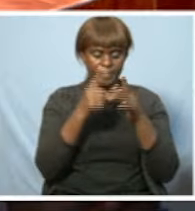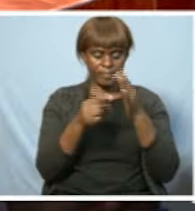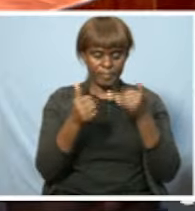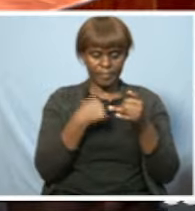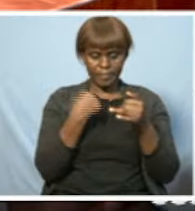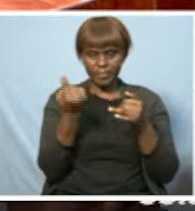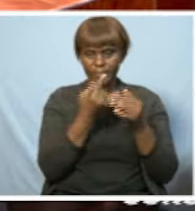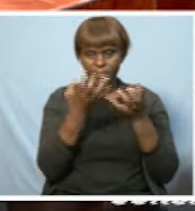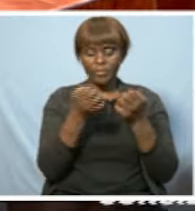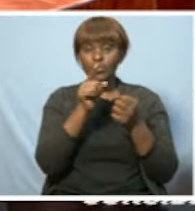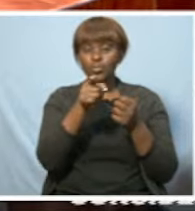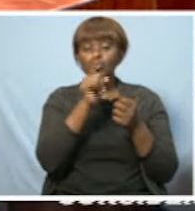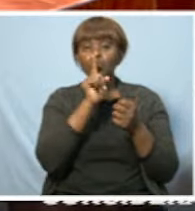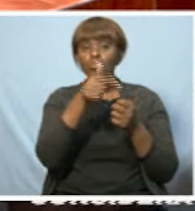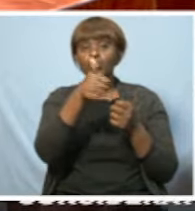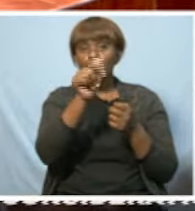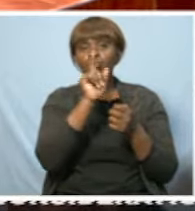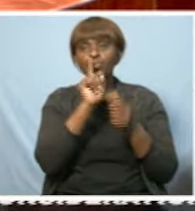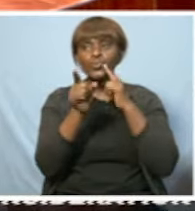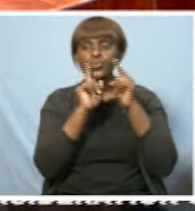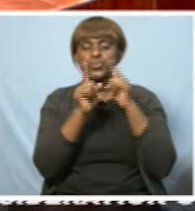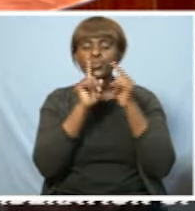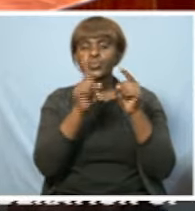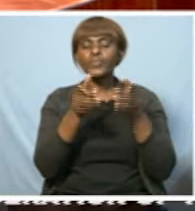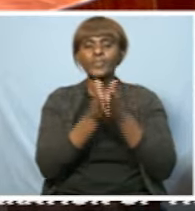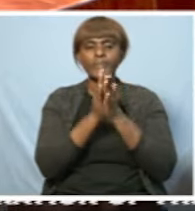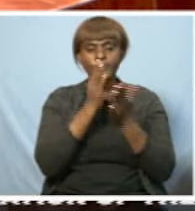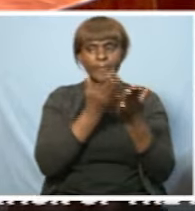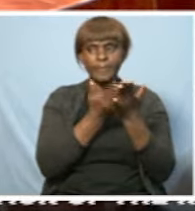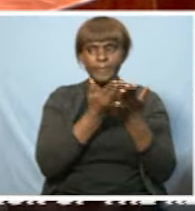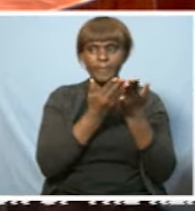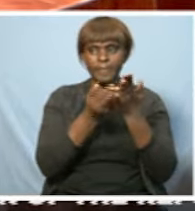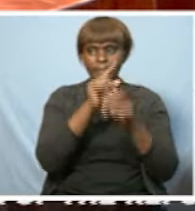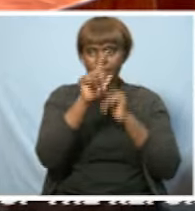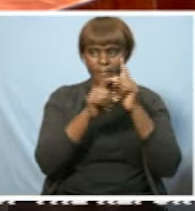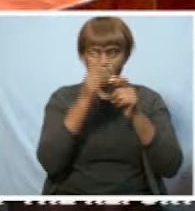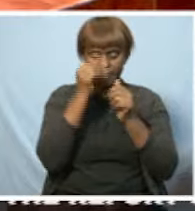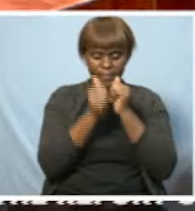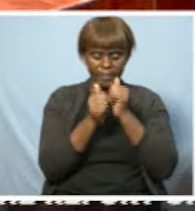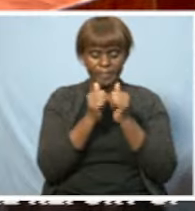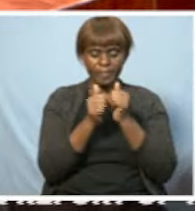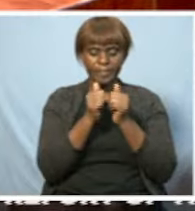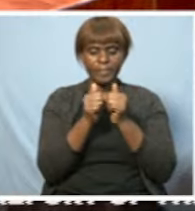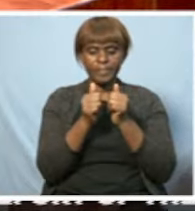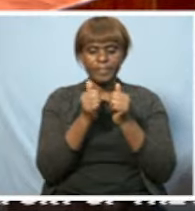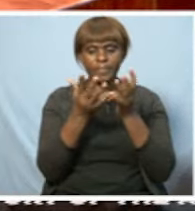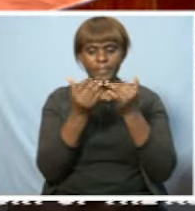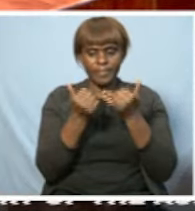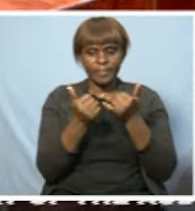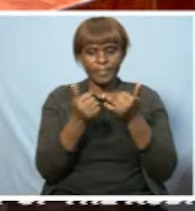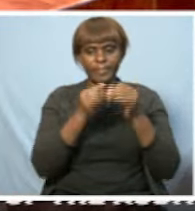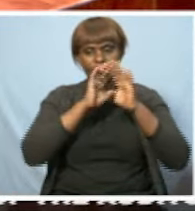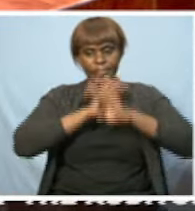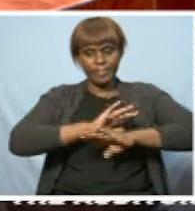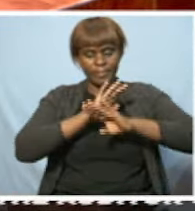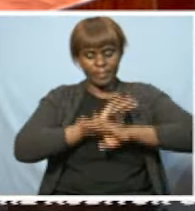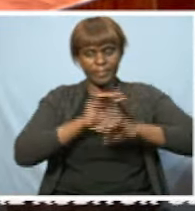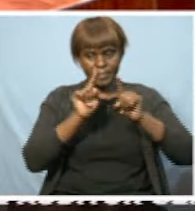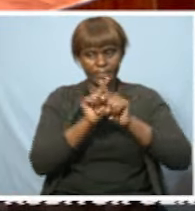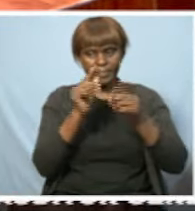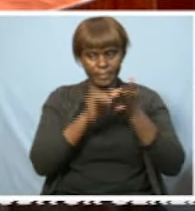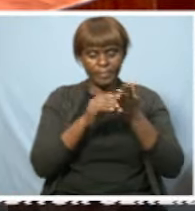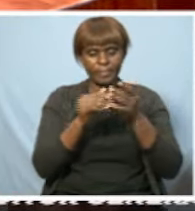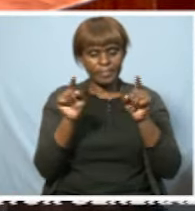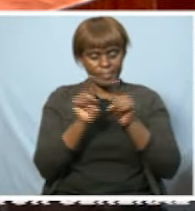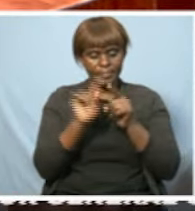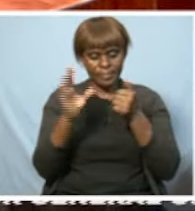to be factual. We are asking you this because we want to be comforted, and it comes